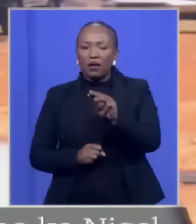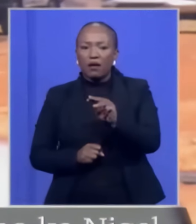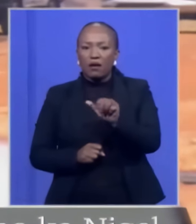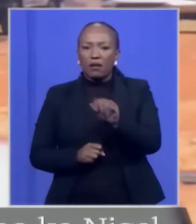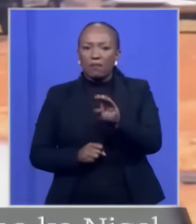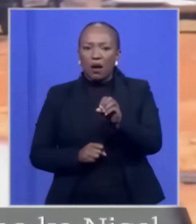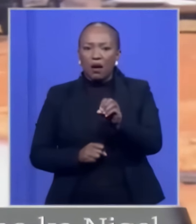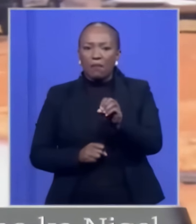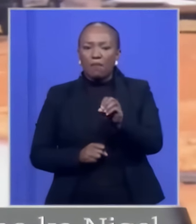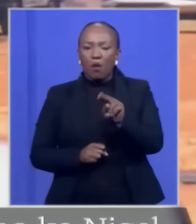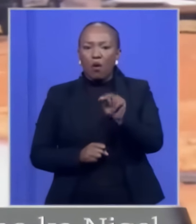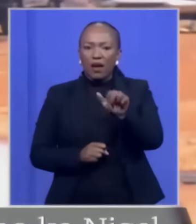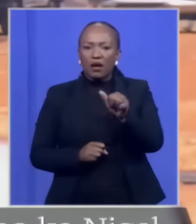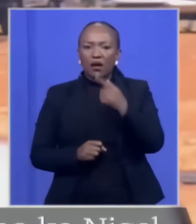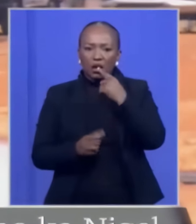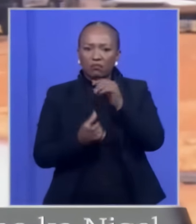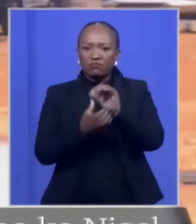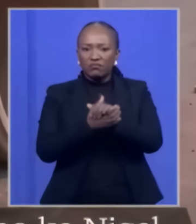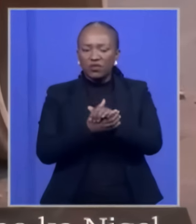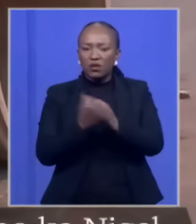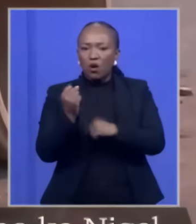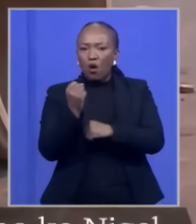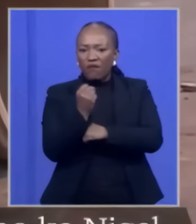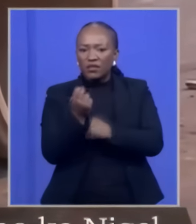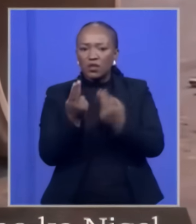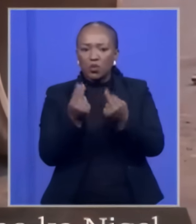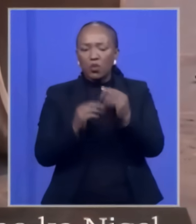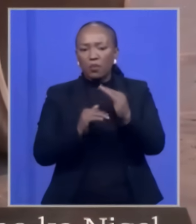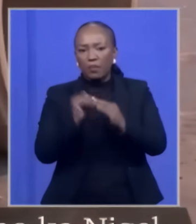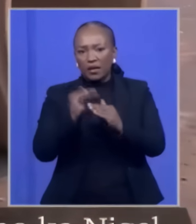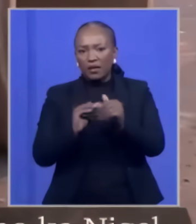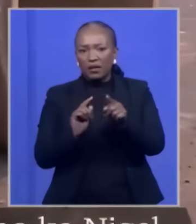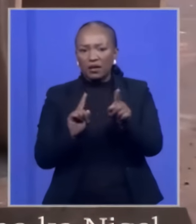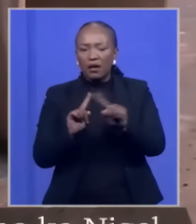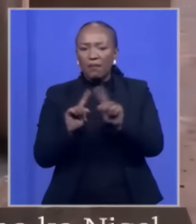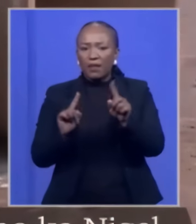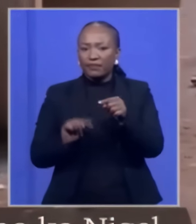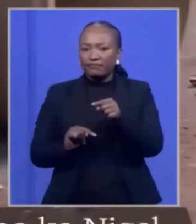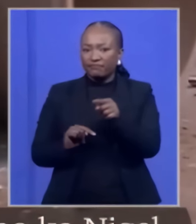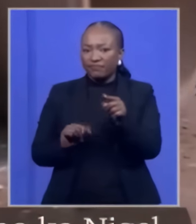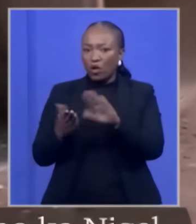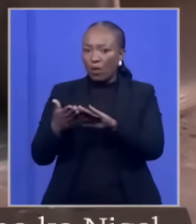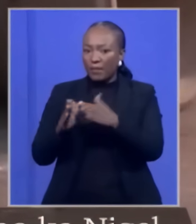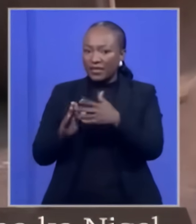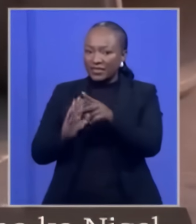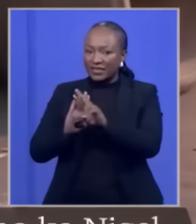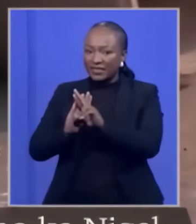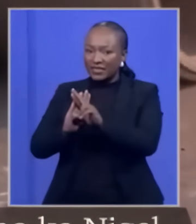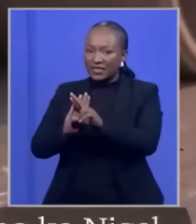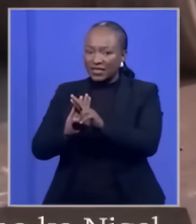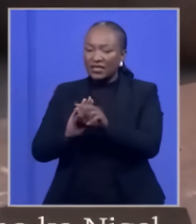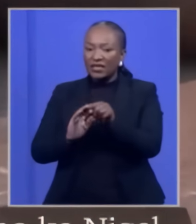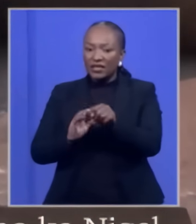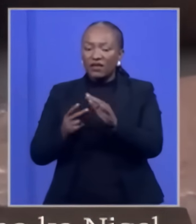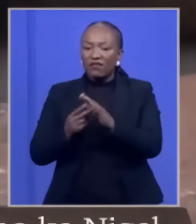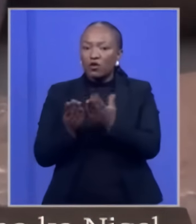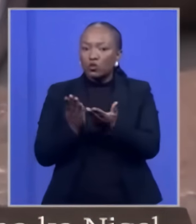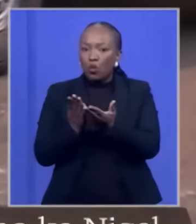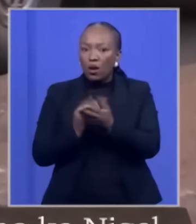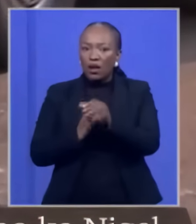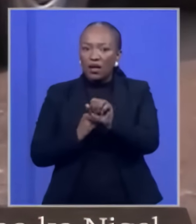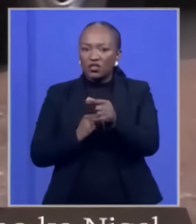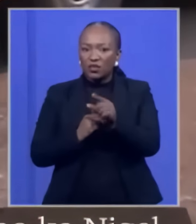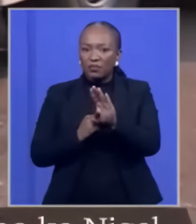aga diphaphuši tše diswa le go mpšhafatša tšeo di lego gona. E fela go ya ka leloko la kemedi ya badudi le lekgotlataolo la dikolo